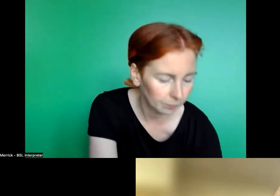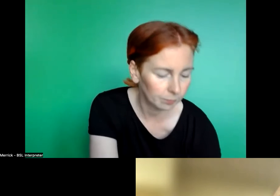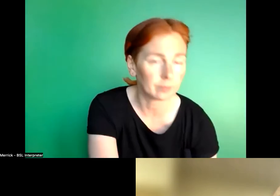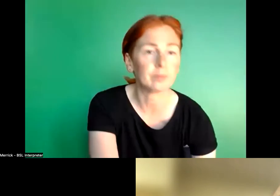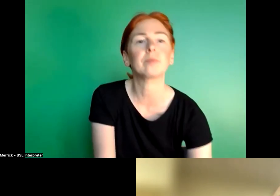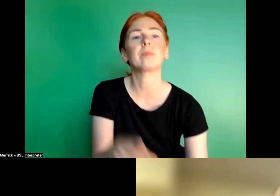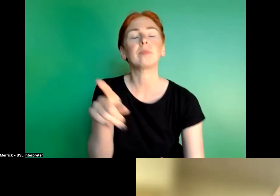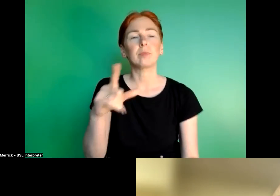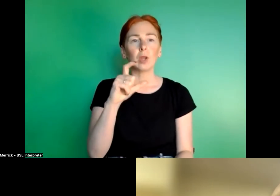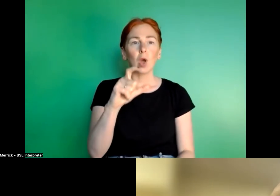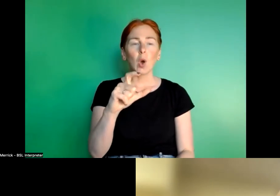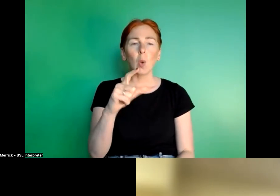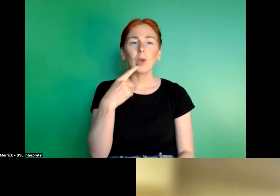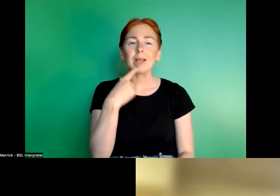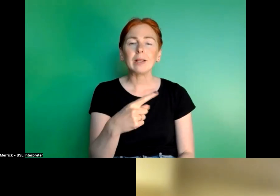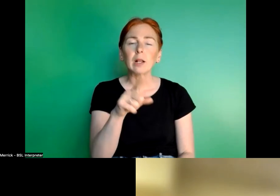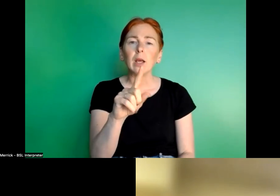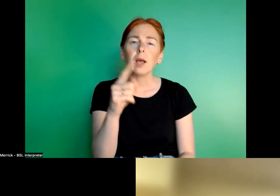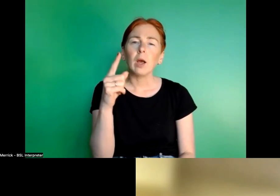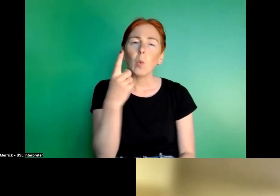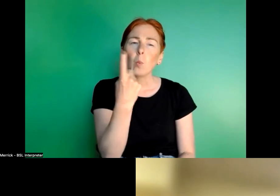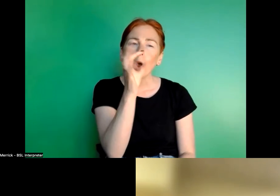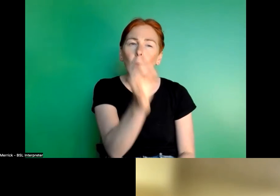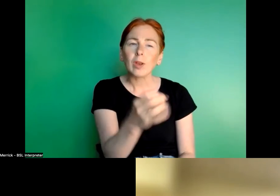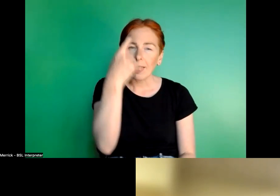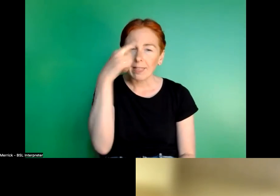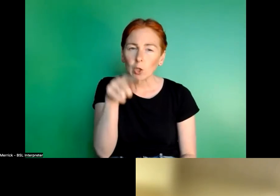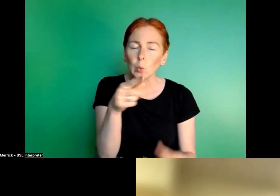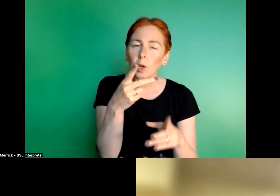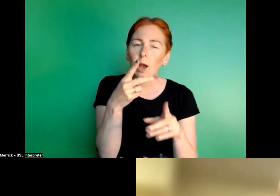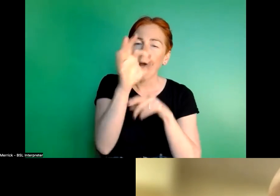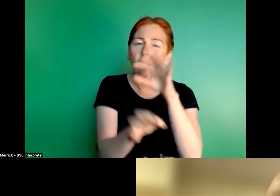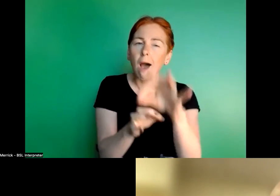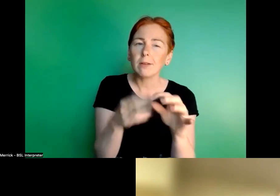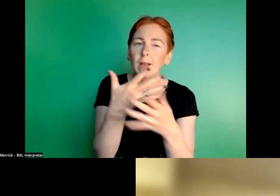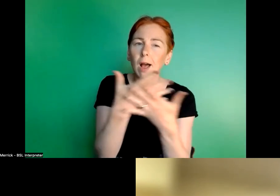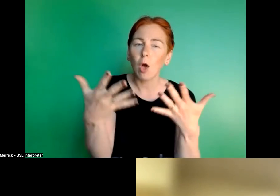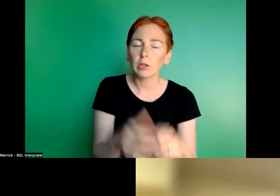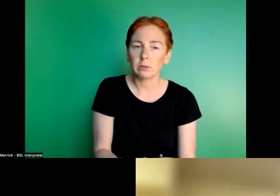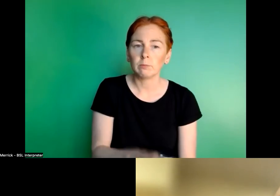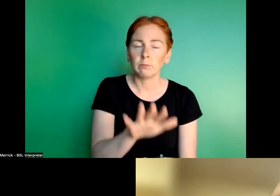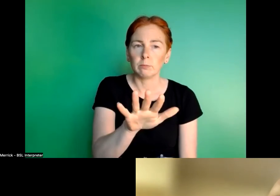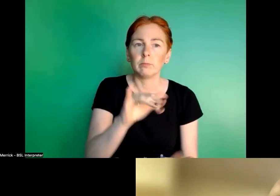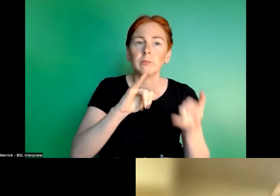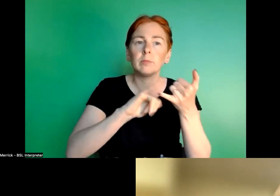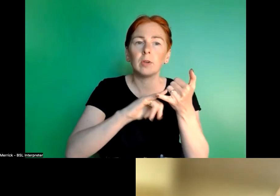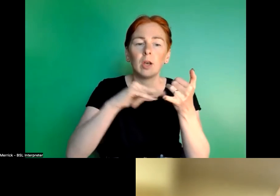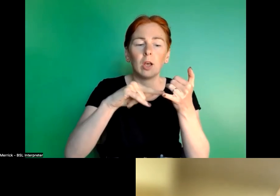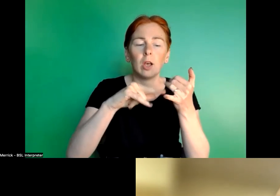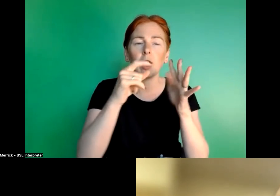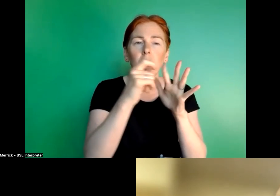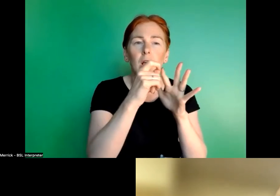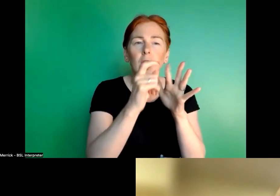be taking supplements? What's your advice there? This is a question I probably get nearly as often as I get